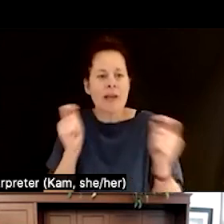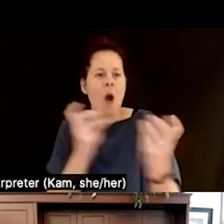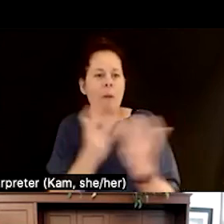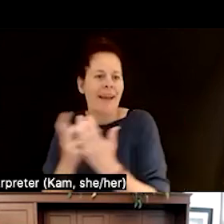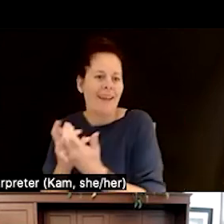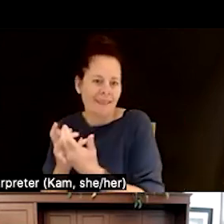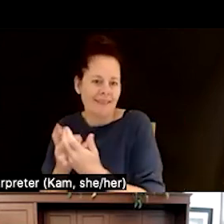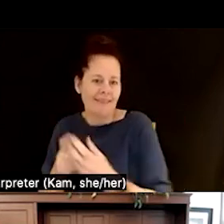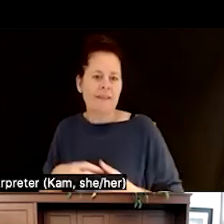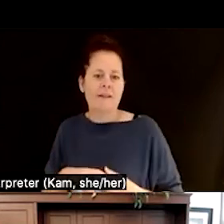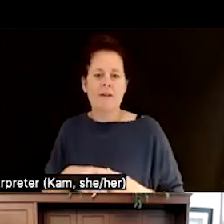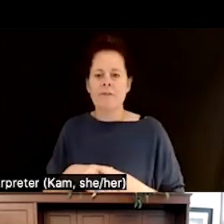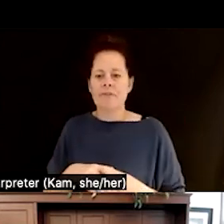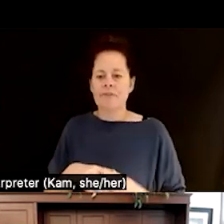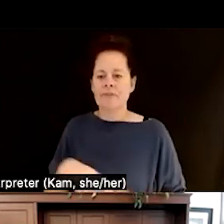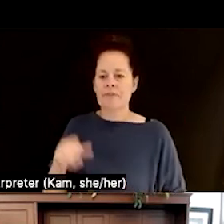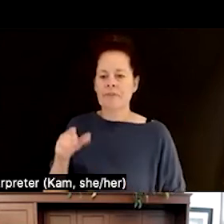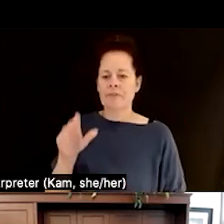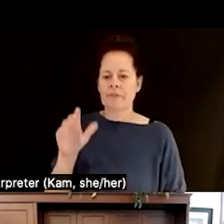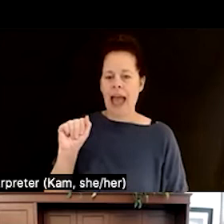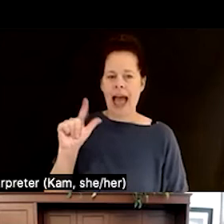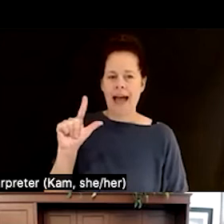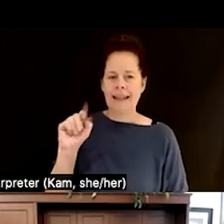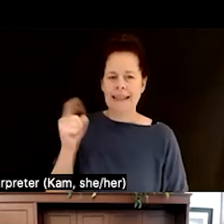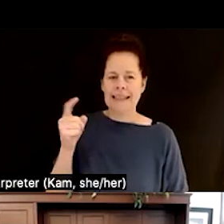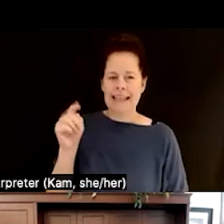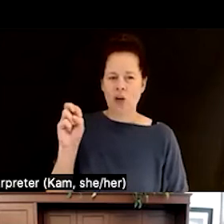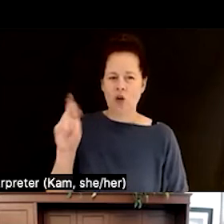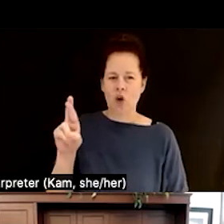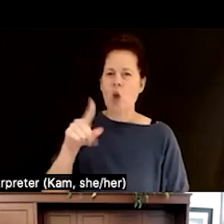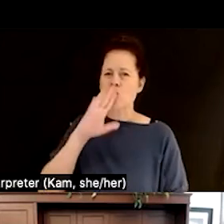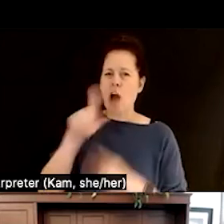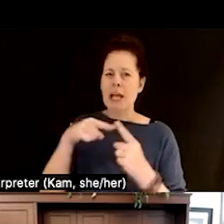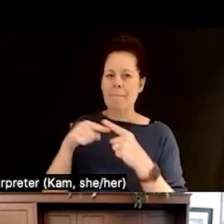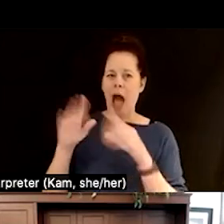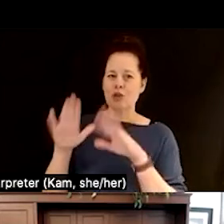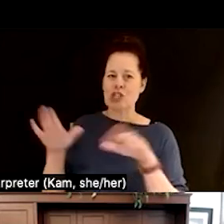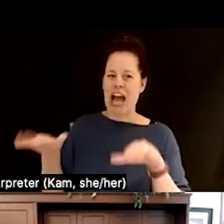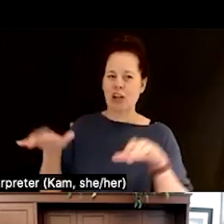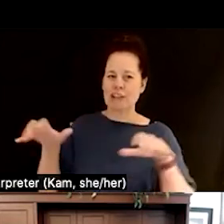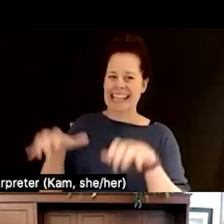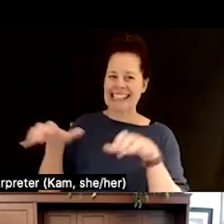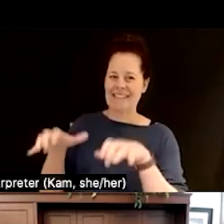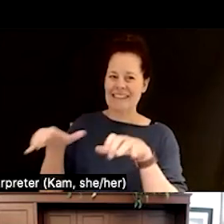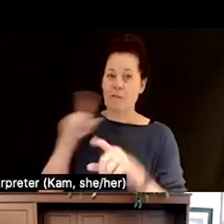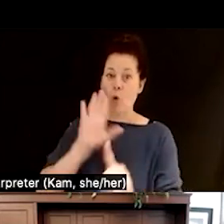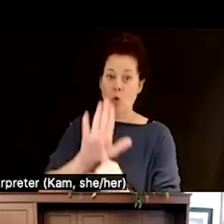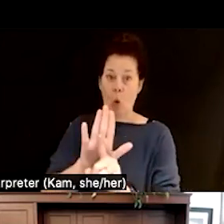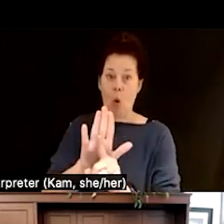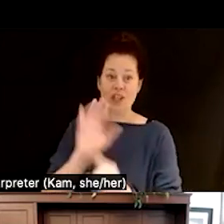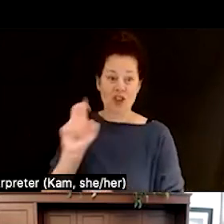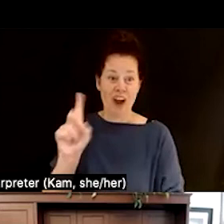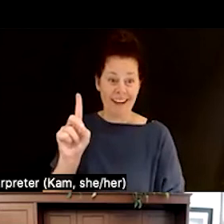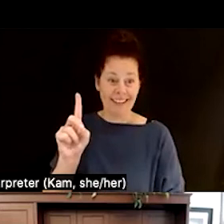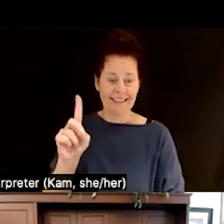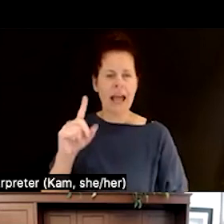up too, Amy, in terms of specifically for childcare activities for your child. At Woodland Park